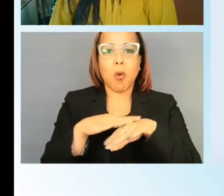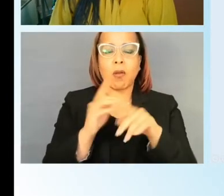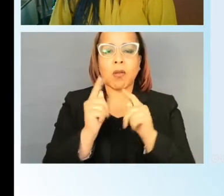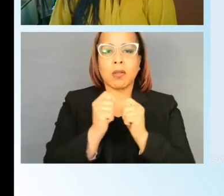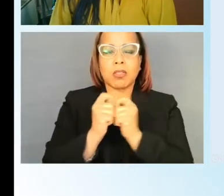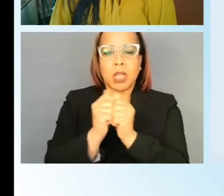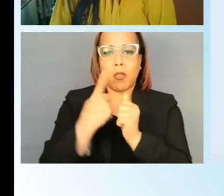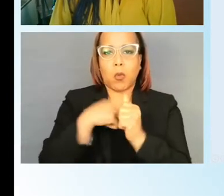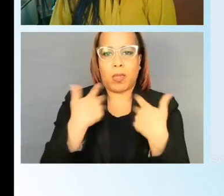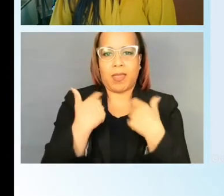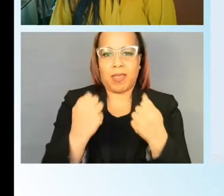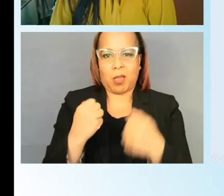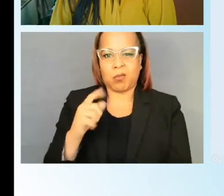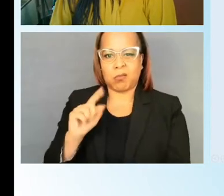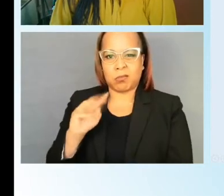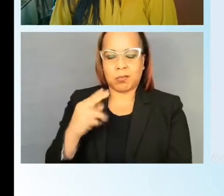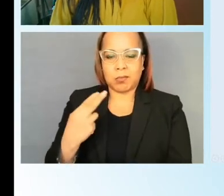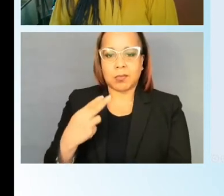page,